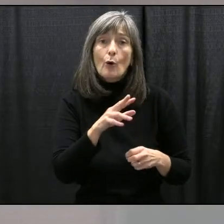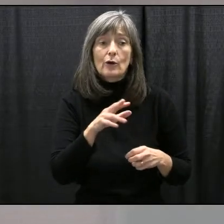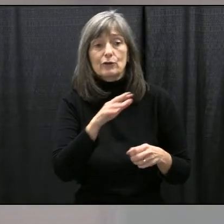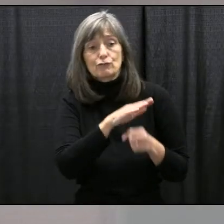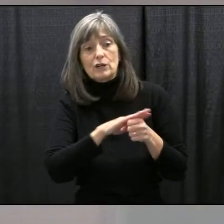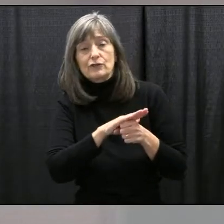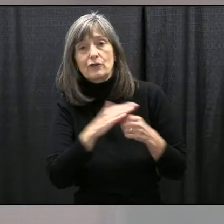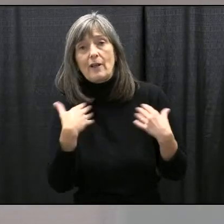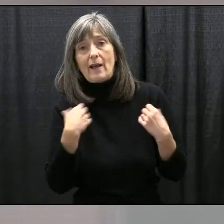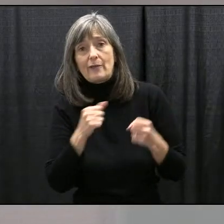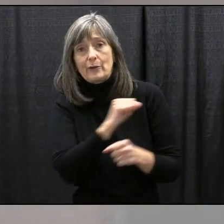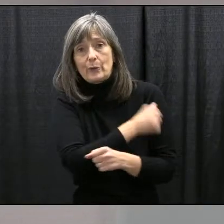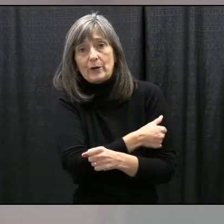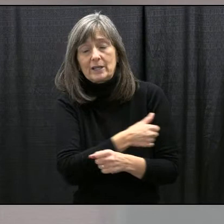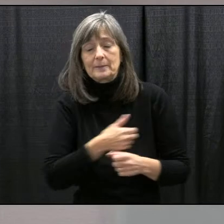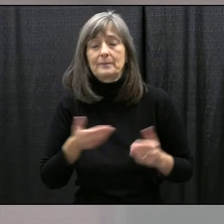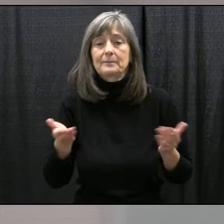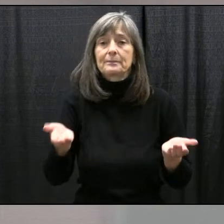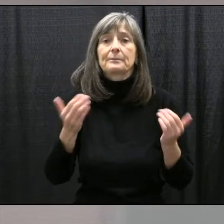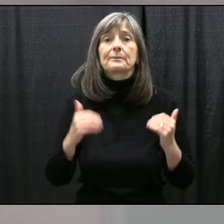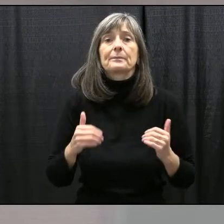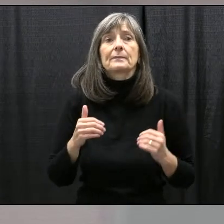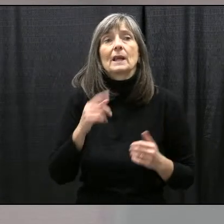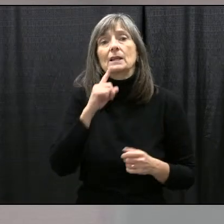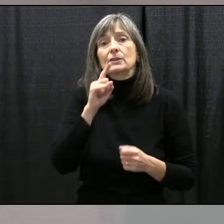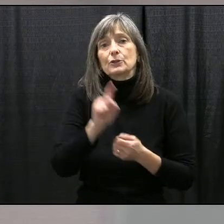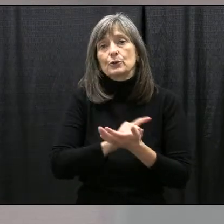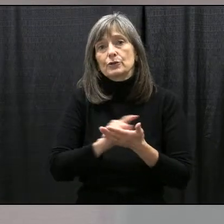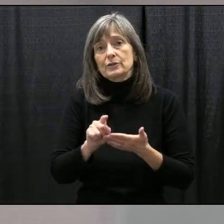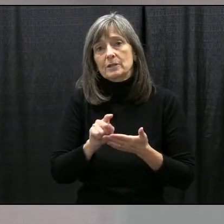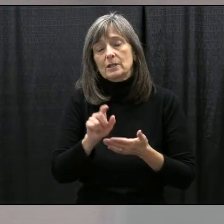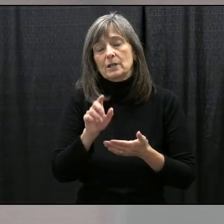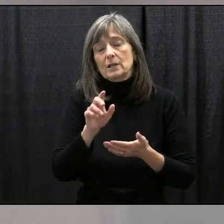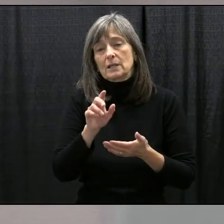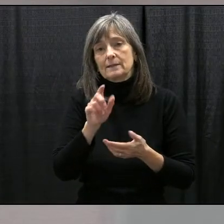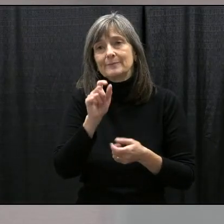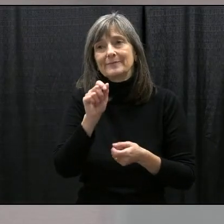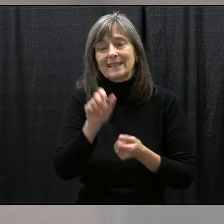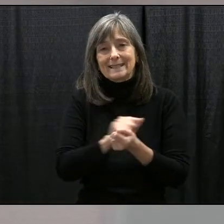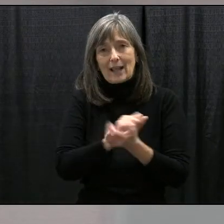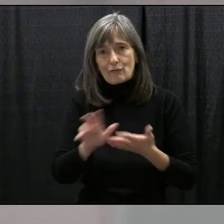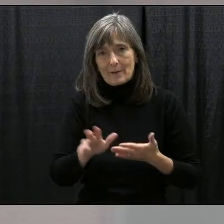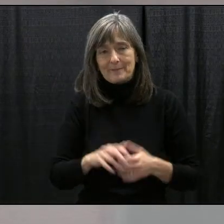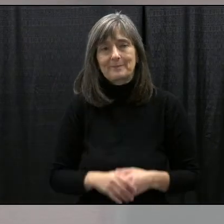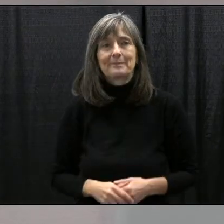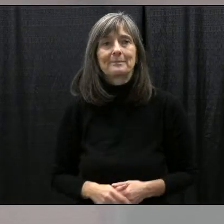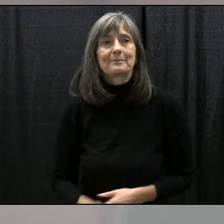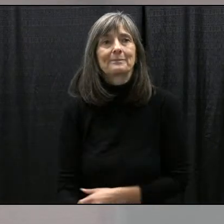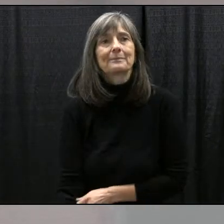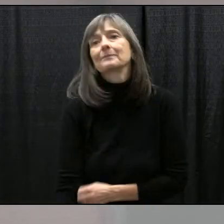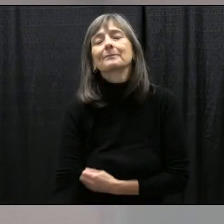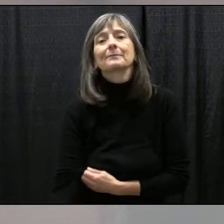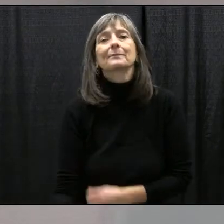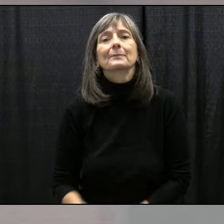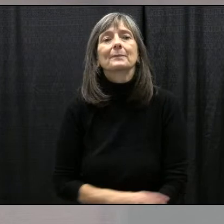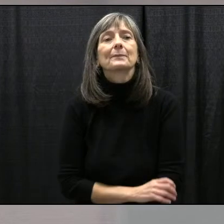We will now go to the phone. Our next questions are from Peter Jackson with the Telegram. Please go ahead.